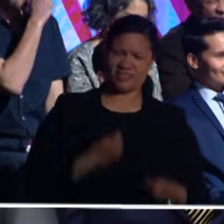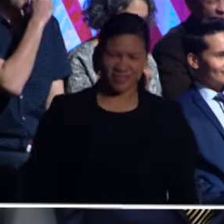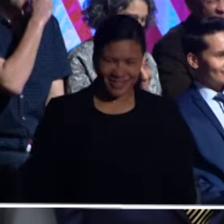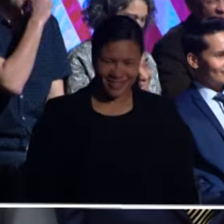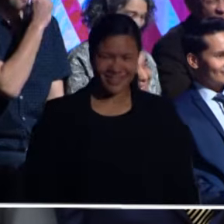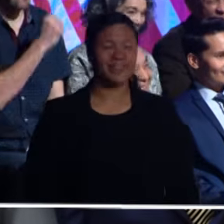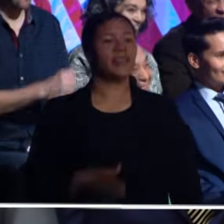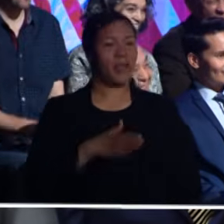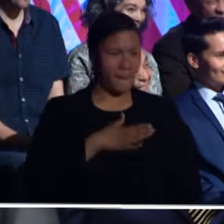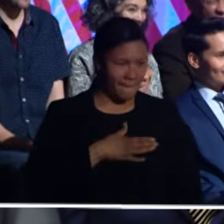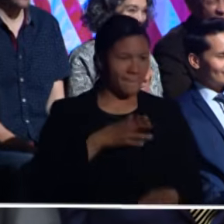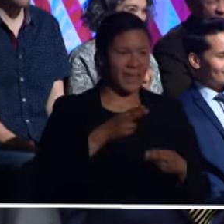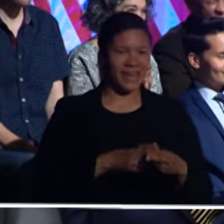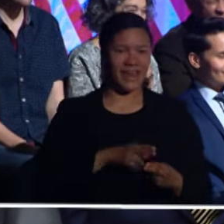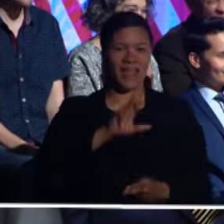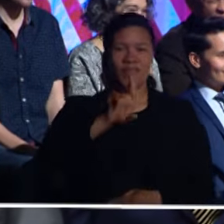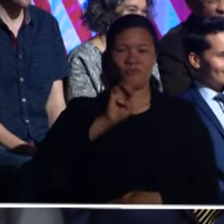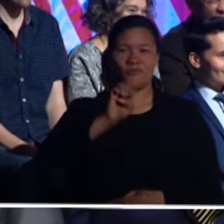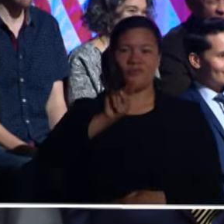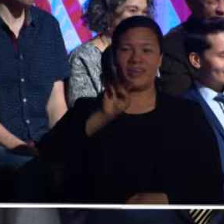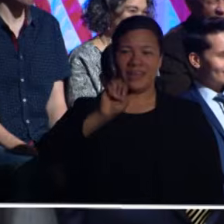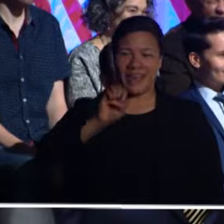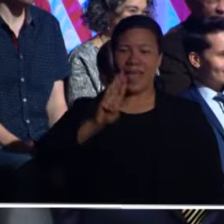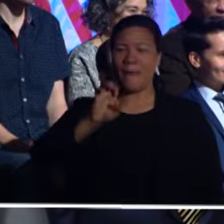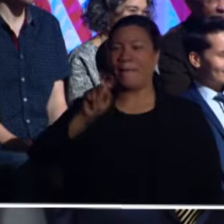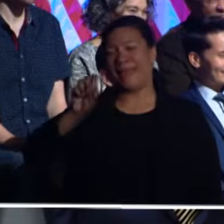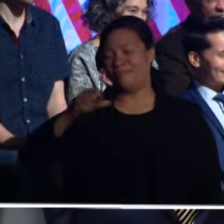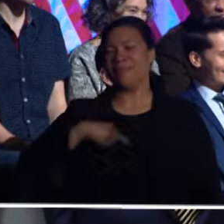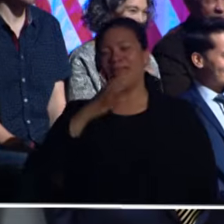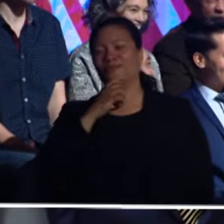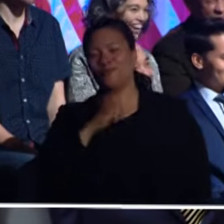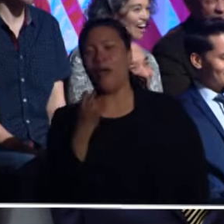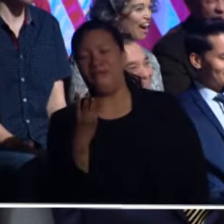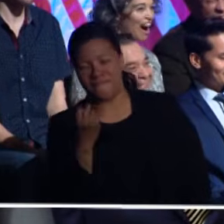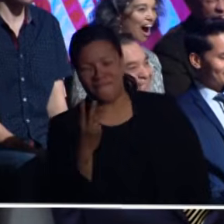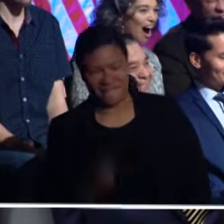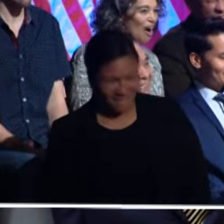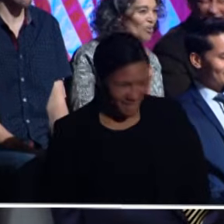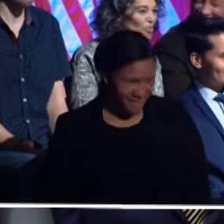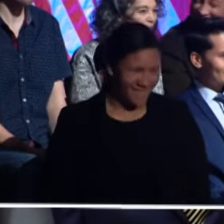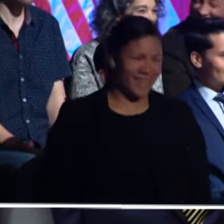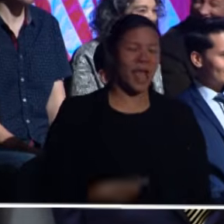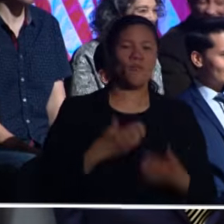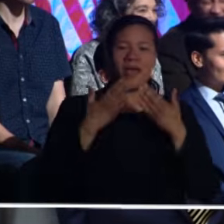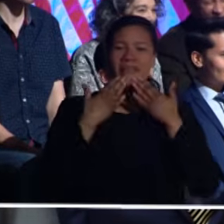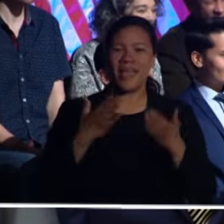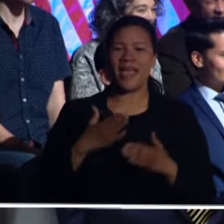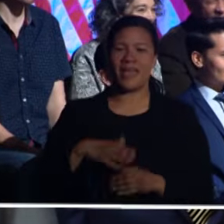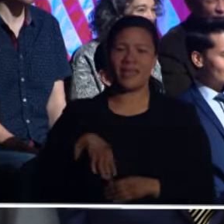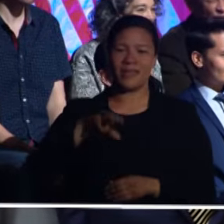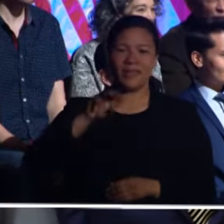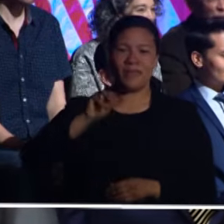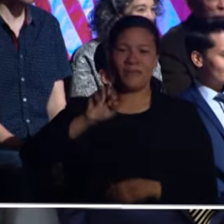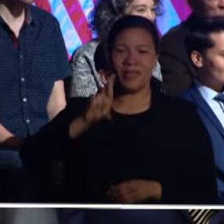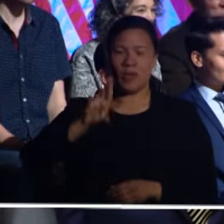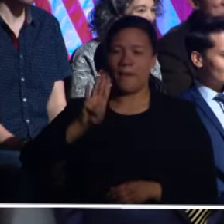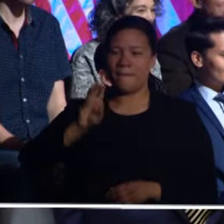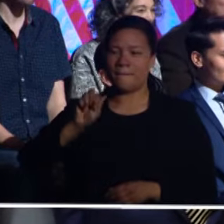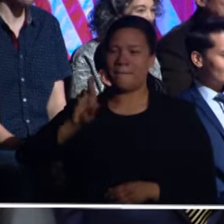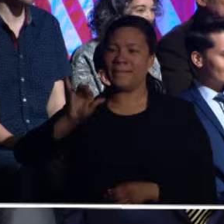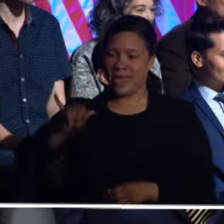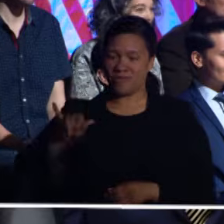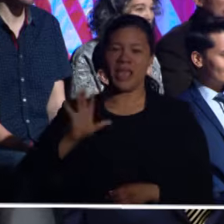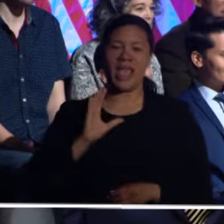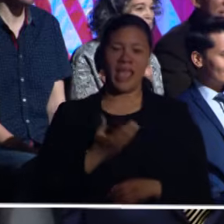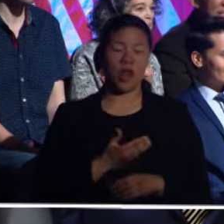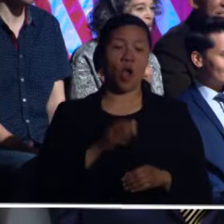My name is Vinay Biddix, and I am 12 years old. I want to thank Mrs. Cora Masters-Berry and the Southeast Tennyson Learning